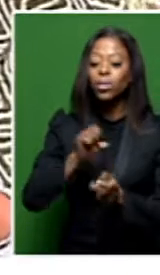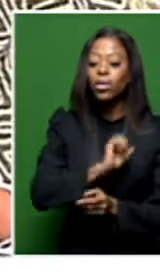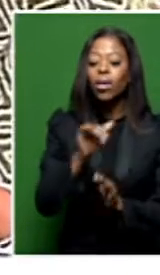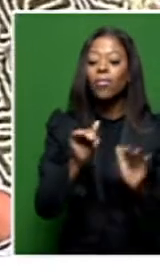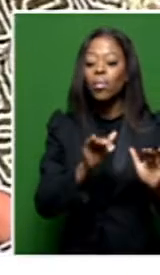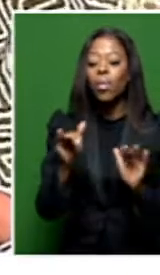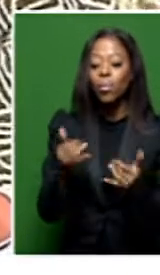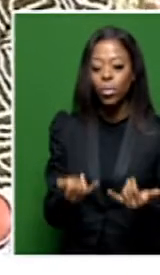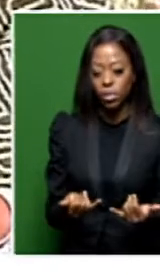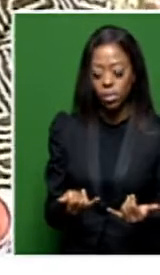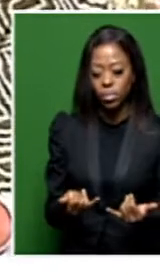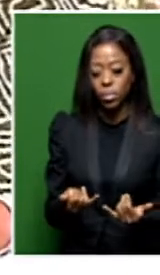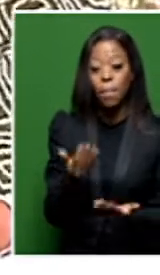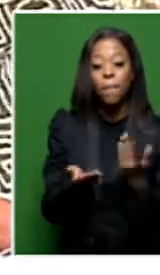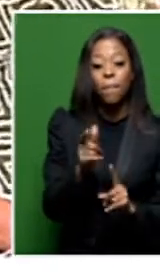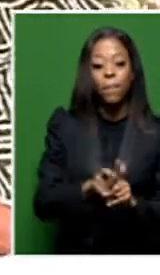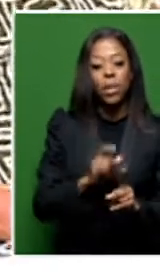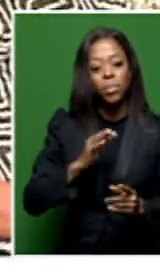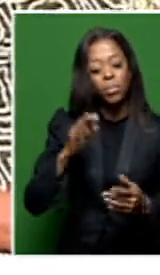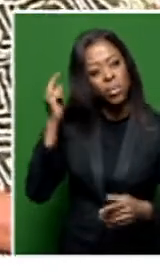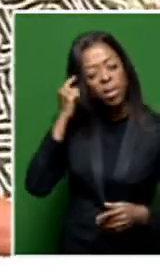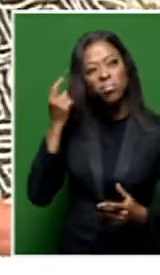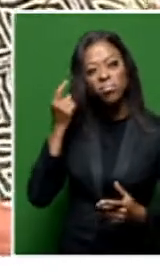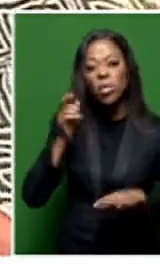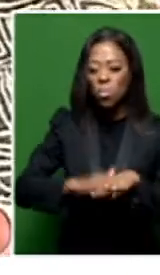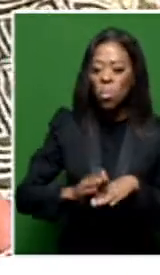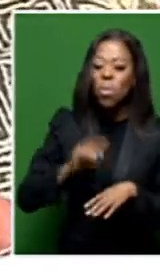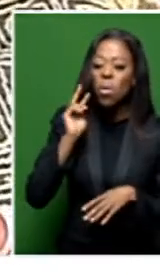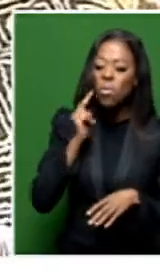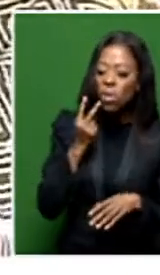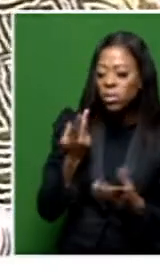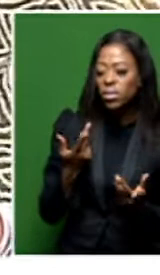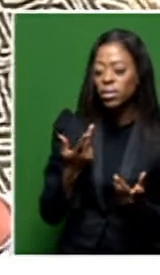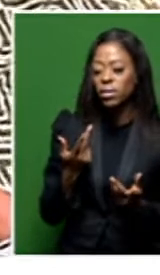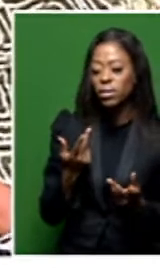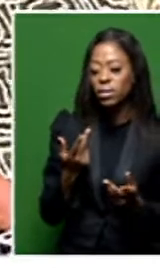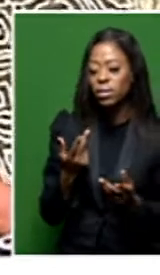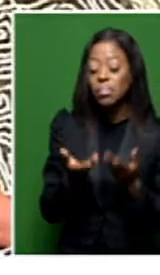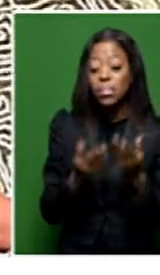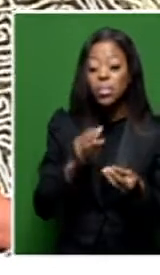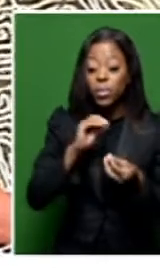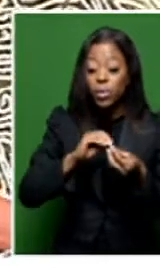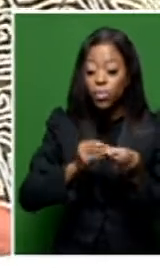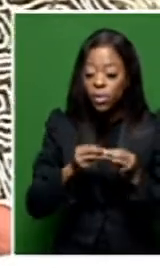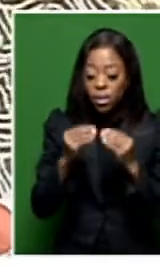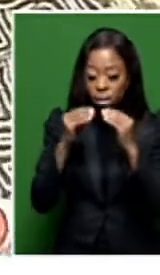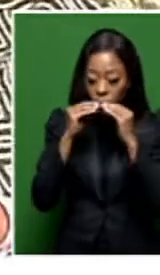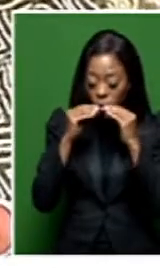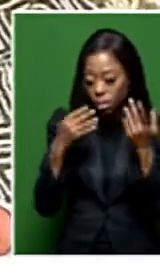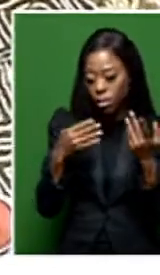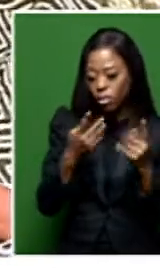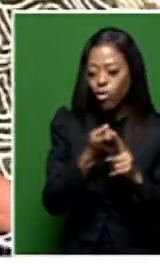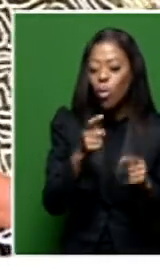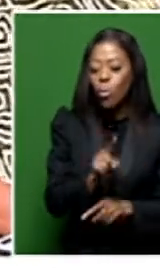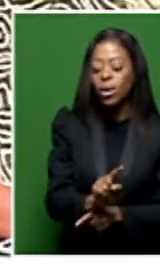you're a person trying to eat more plants, why not play around? If you can make a burger out of Ditloo or out of beans,